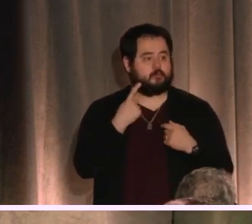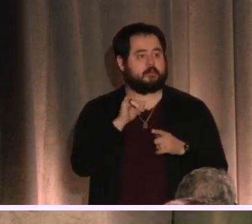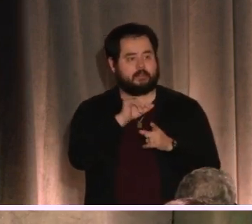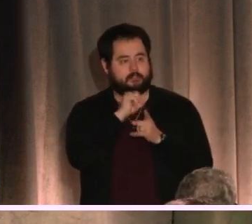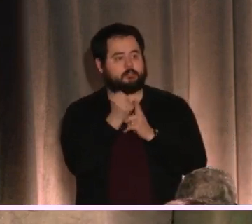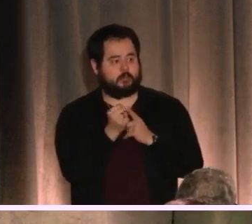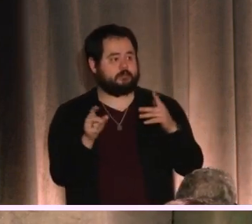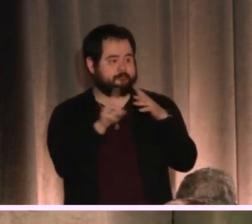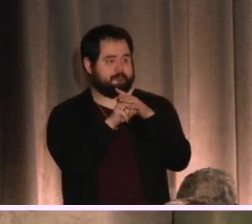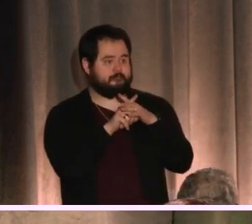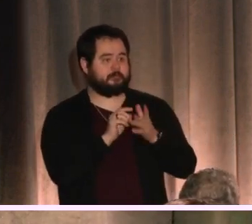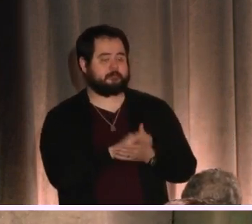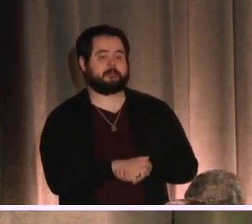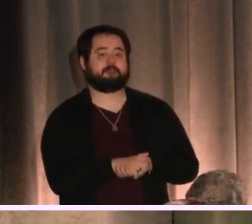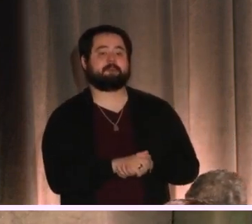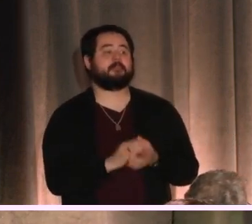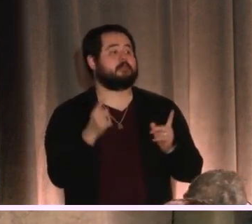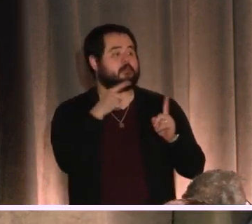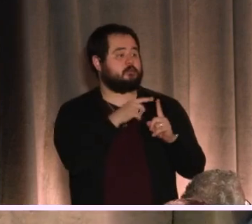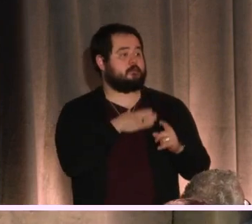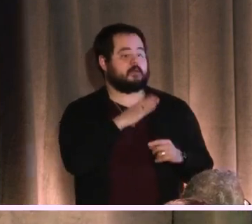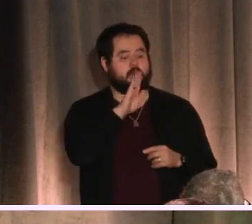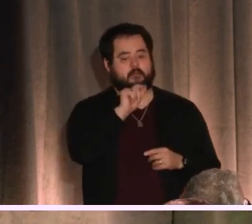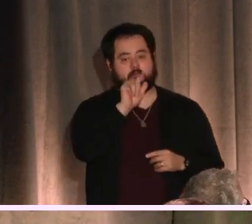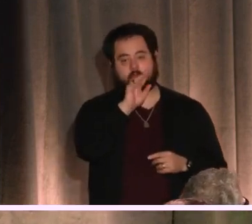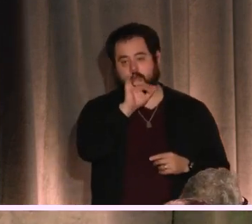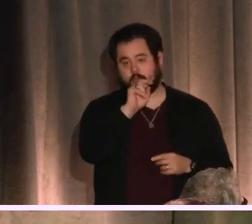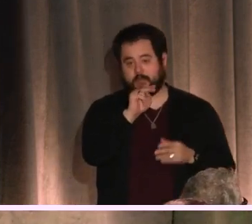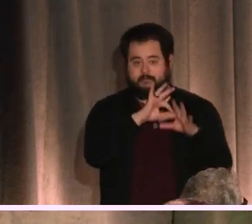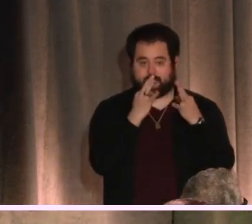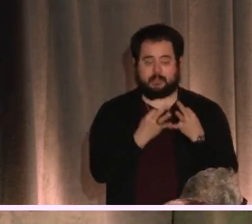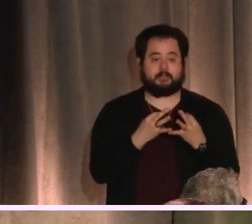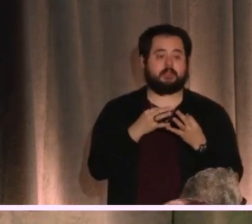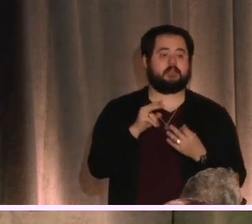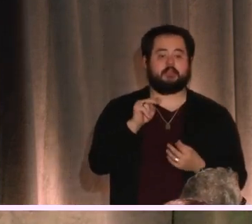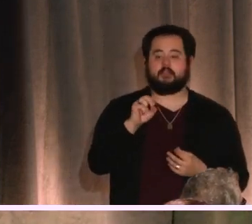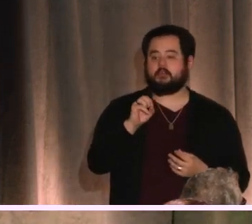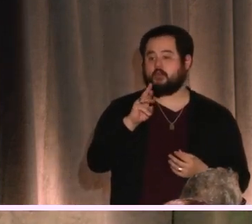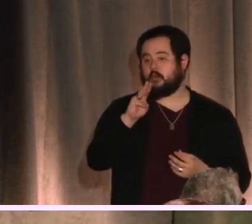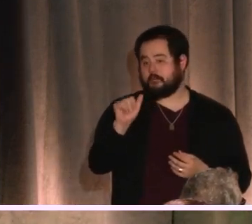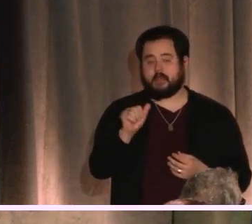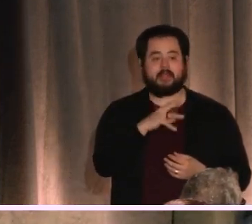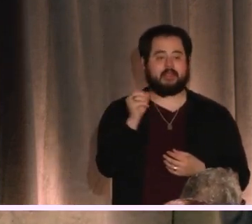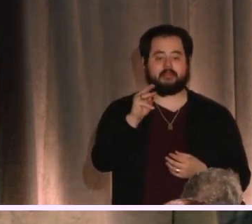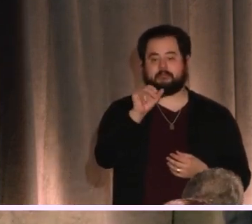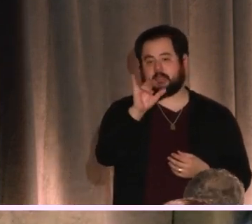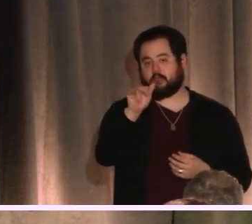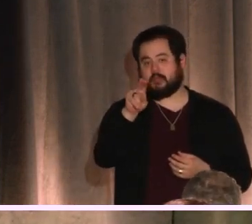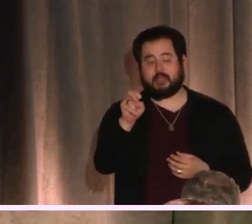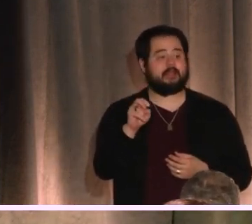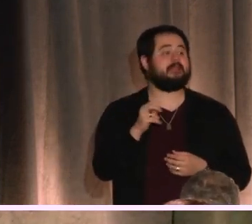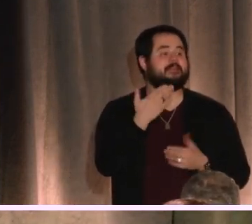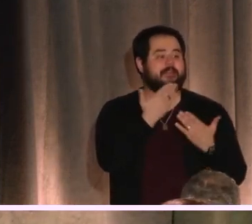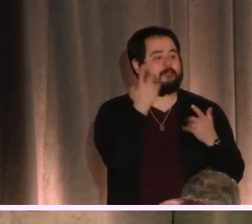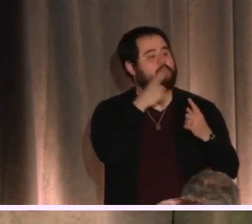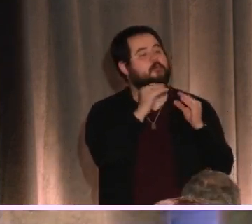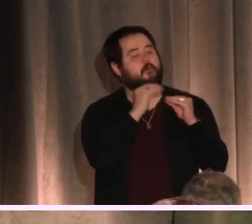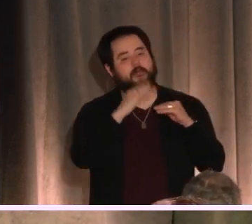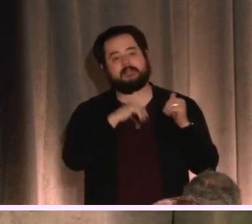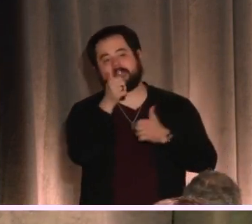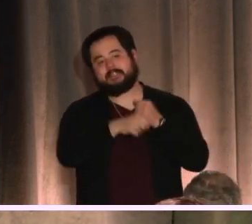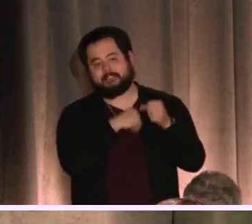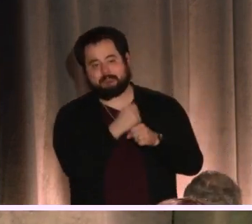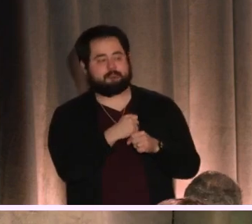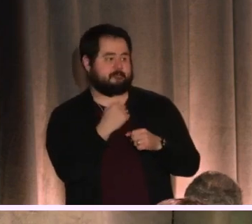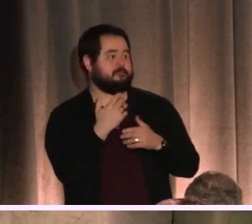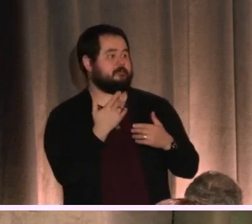arises. To my Baldwin family, Norma and Marianne, thank you for over a decade of friendship and always being there to help me when